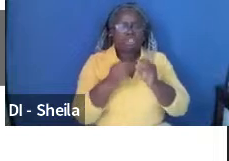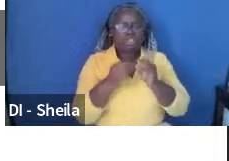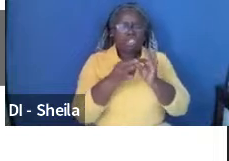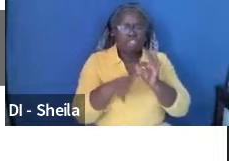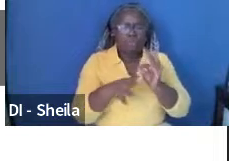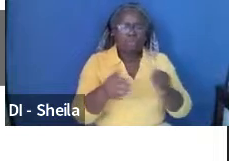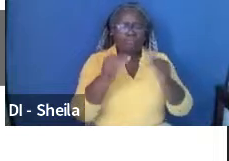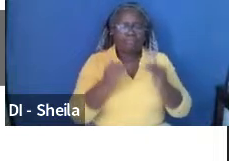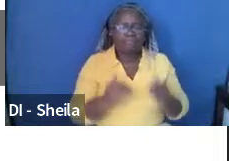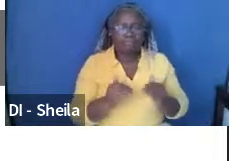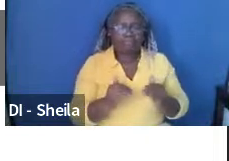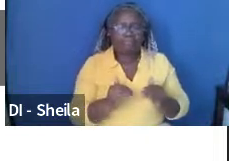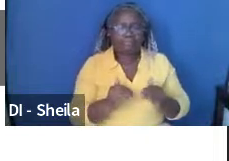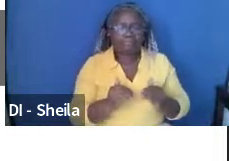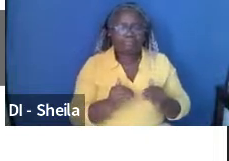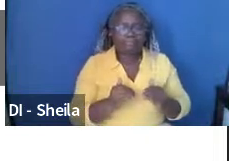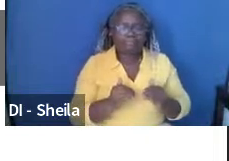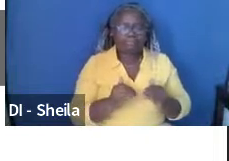more slides.